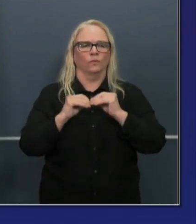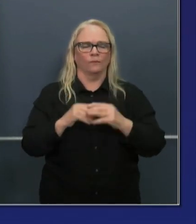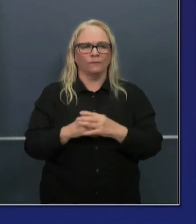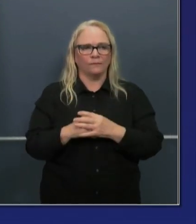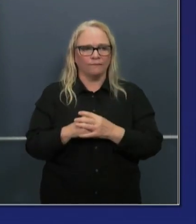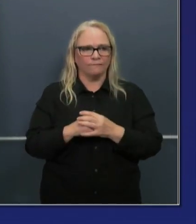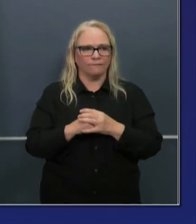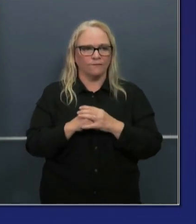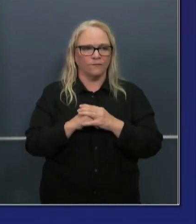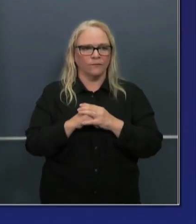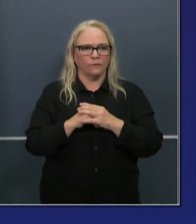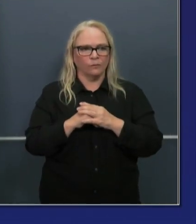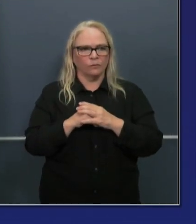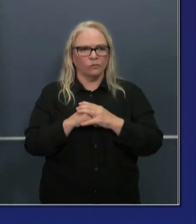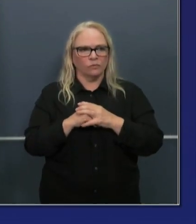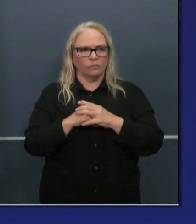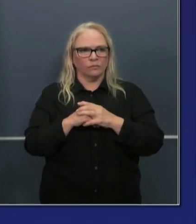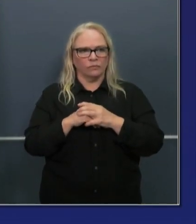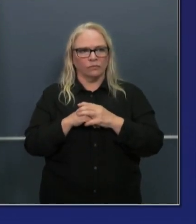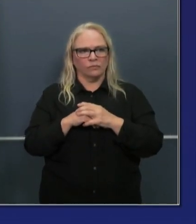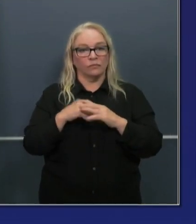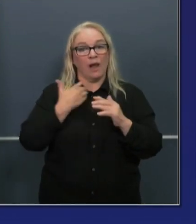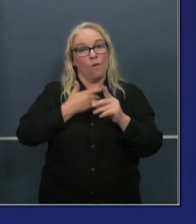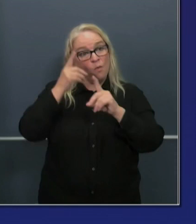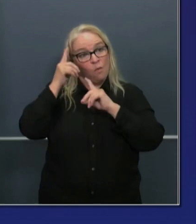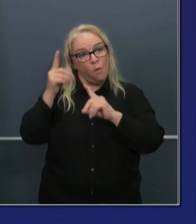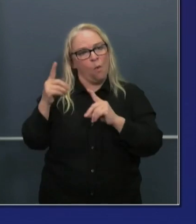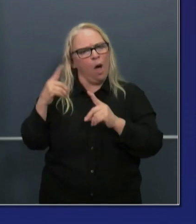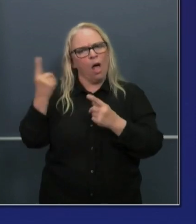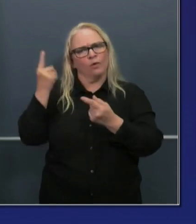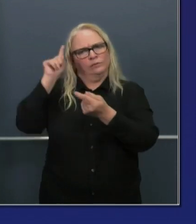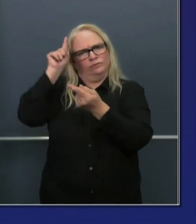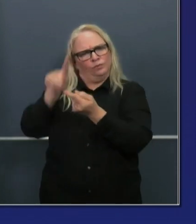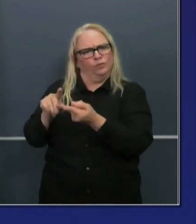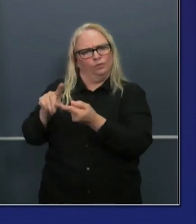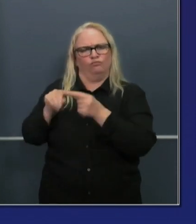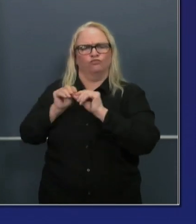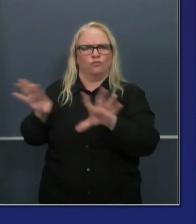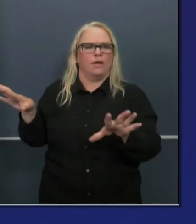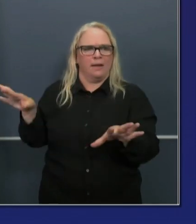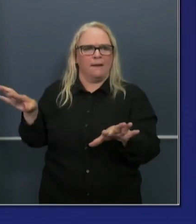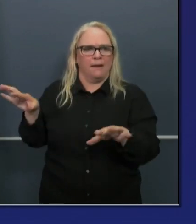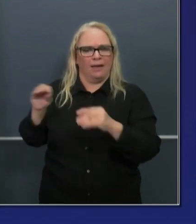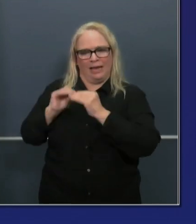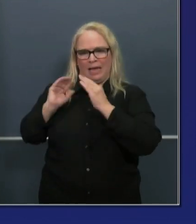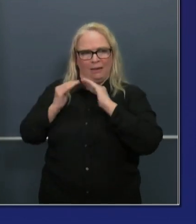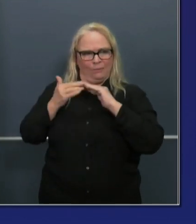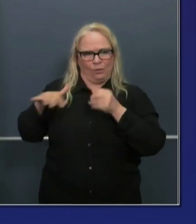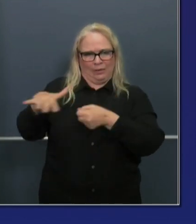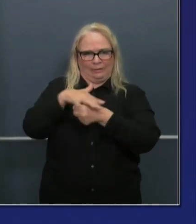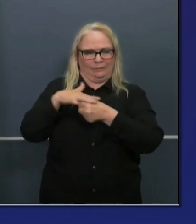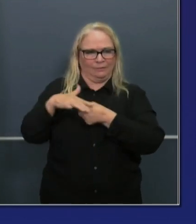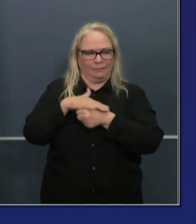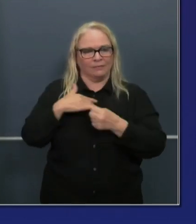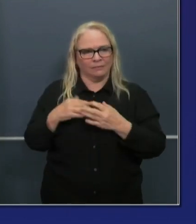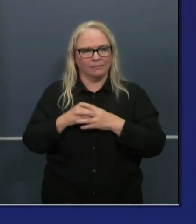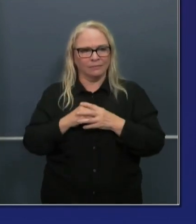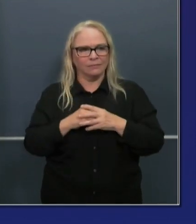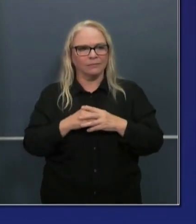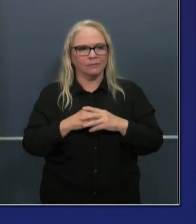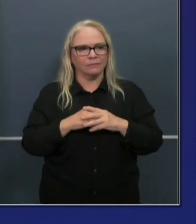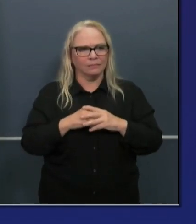more to do to mitigate the spread of this transmission, particularly community spread, which is reflected in the positivity rate that's now